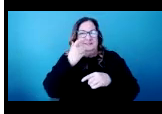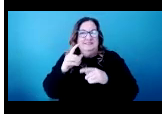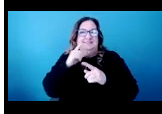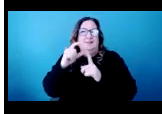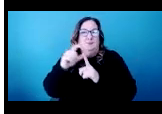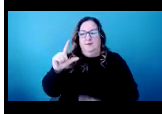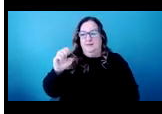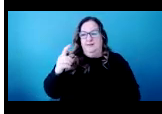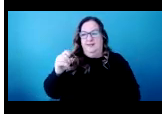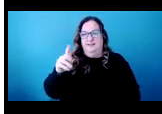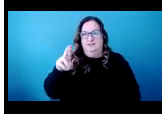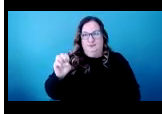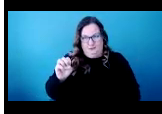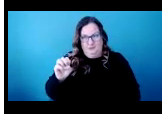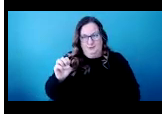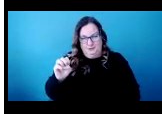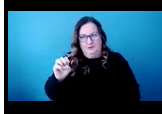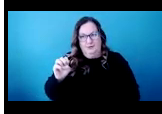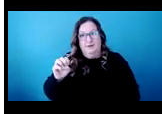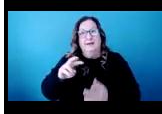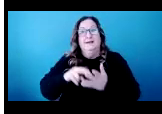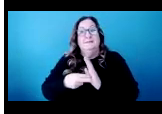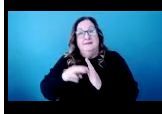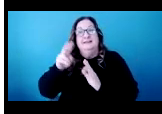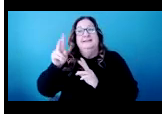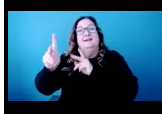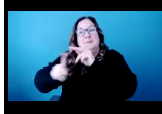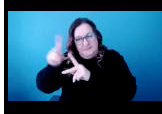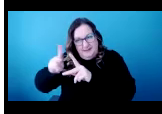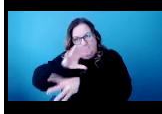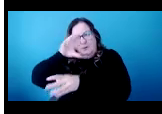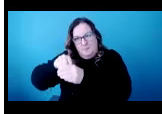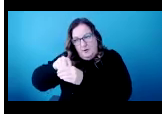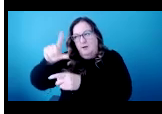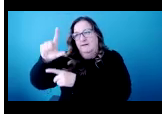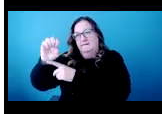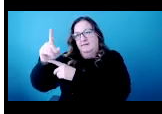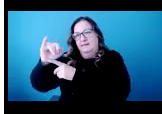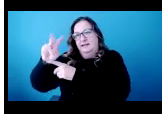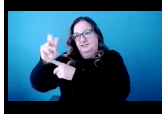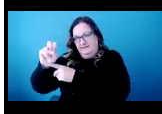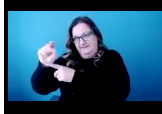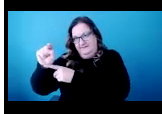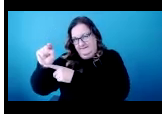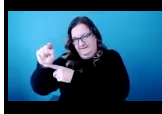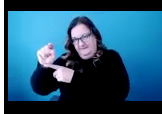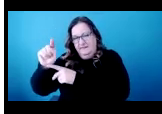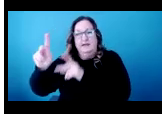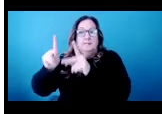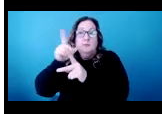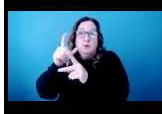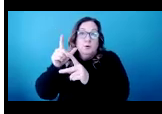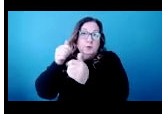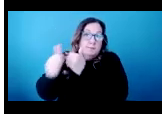can guess, all of those people that we're talking about right now are part of the legislative branch. Those are the people that pass